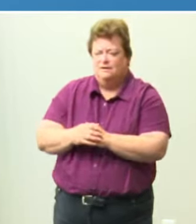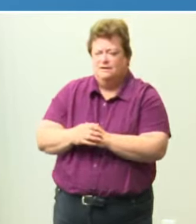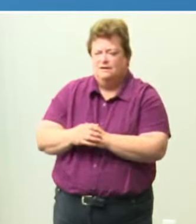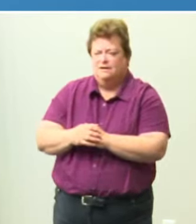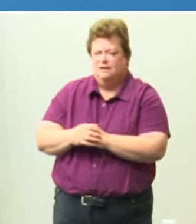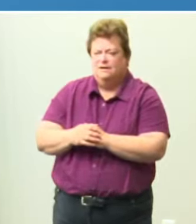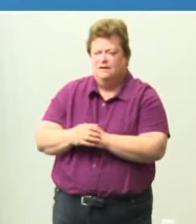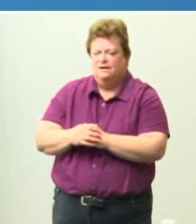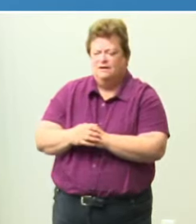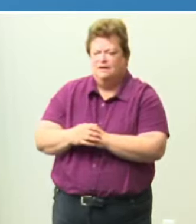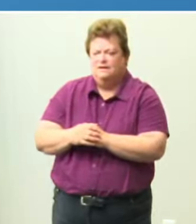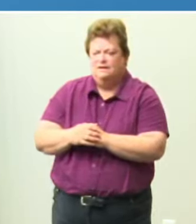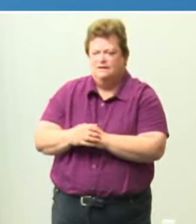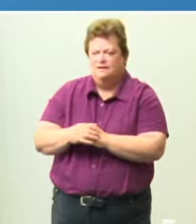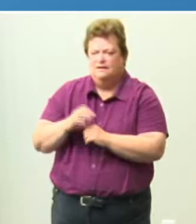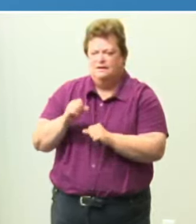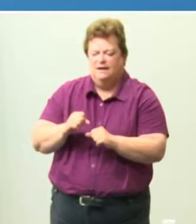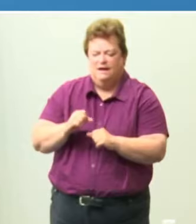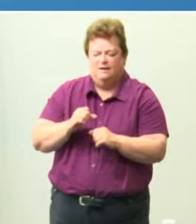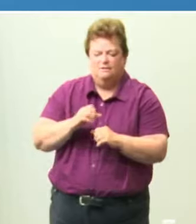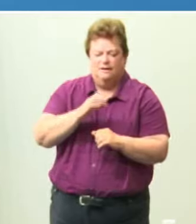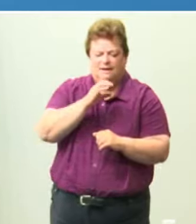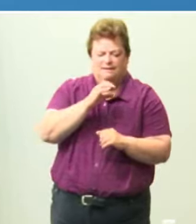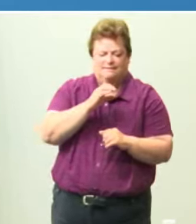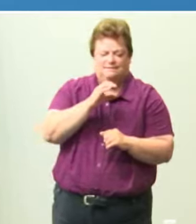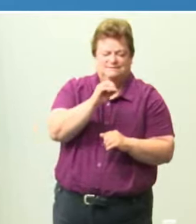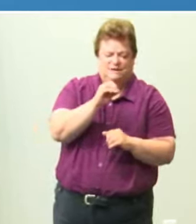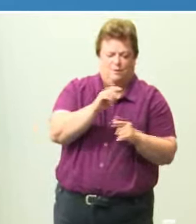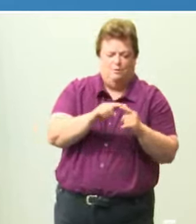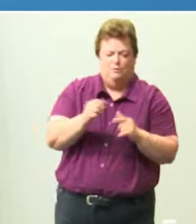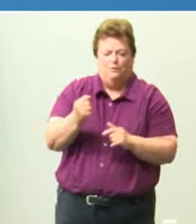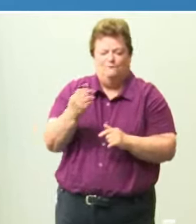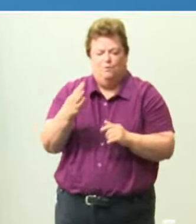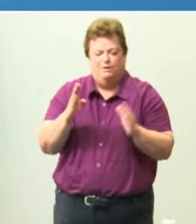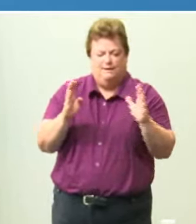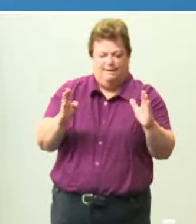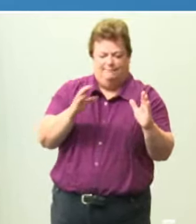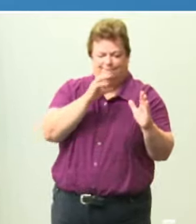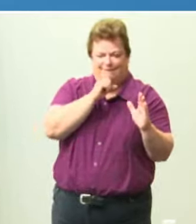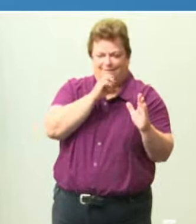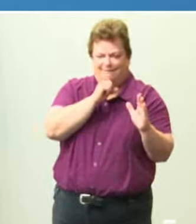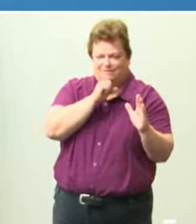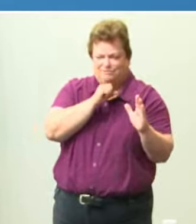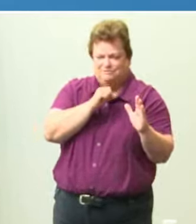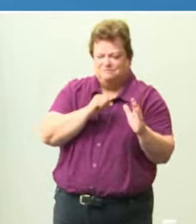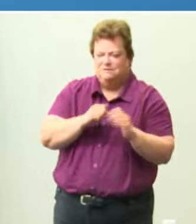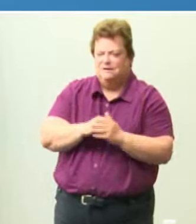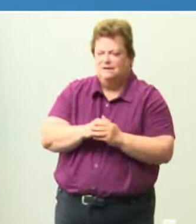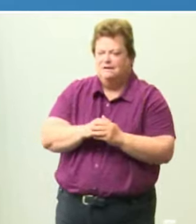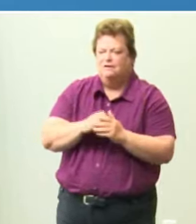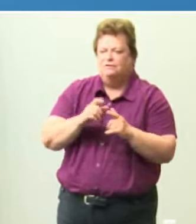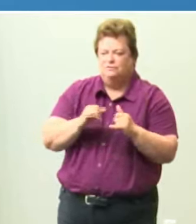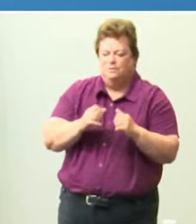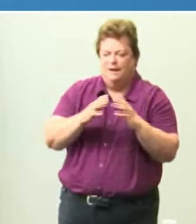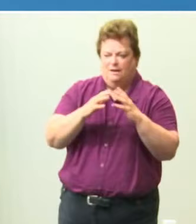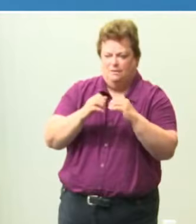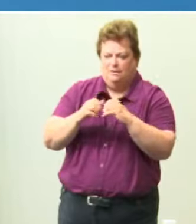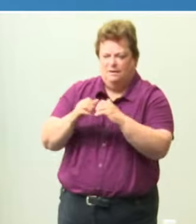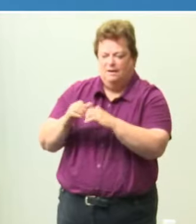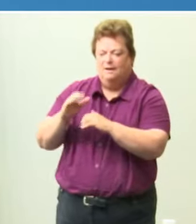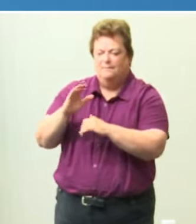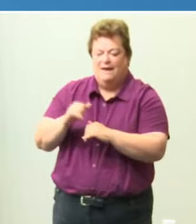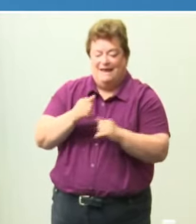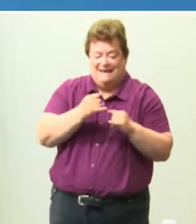visualization, I selected only 0 to 14 age groups. It gives us a cumulative total broken down by individual